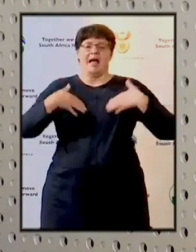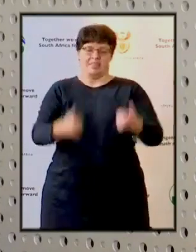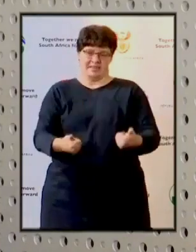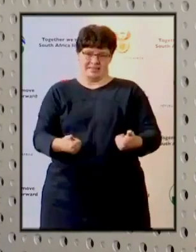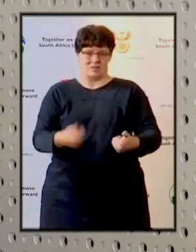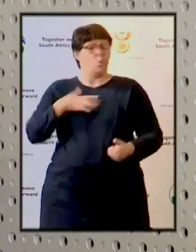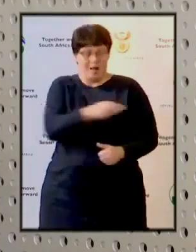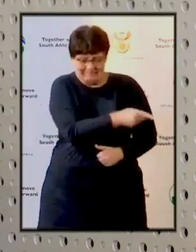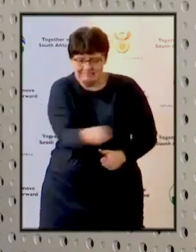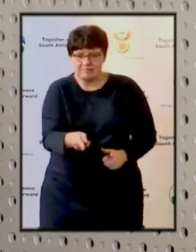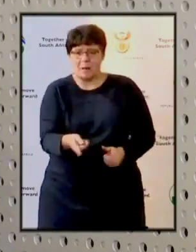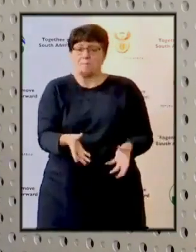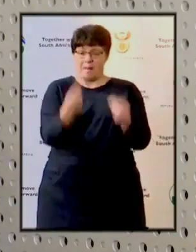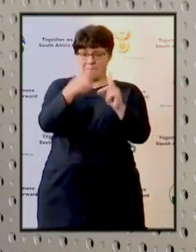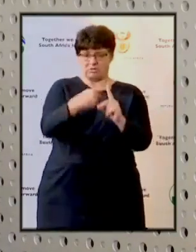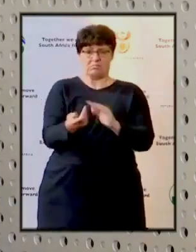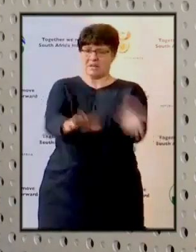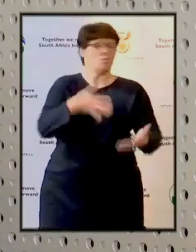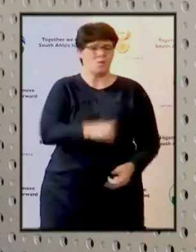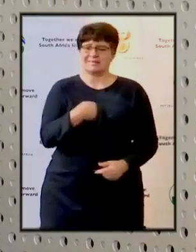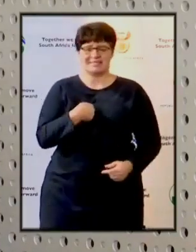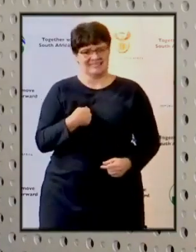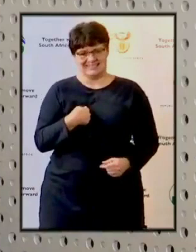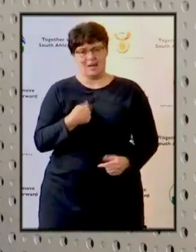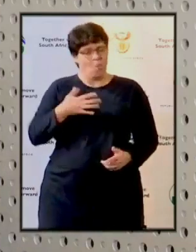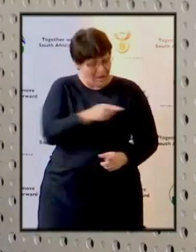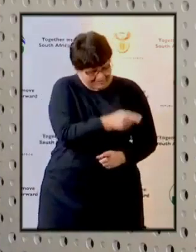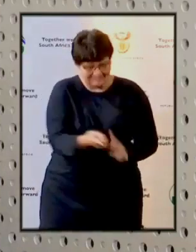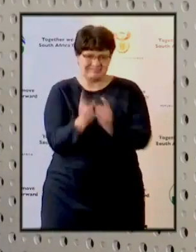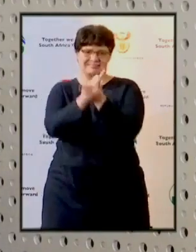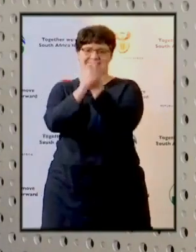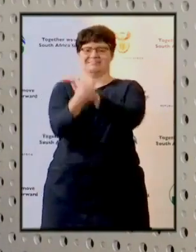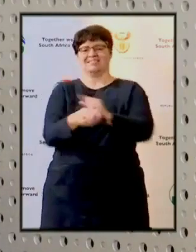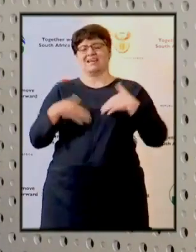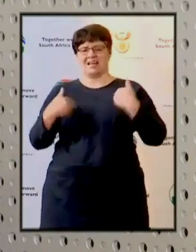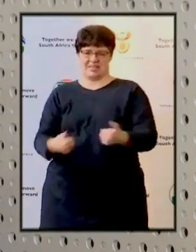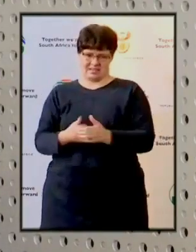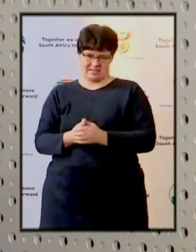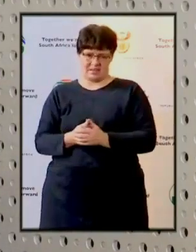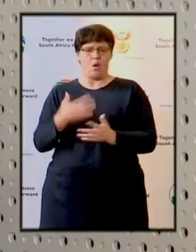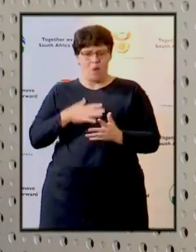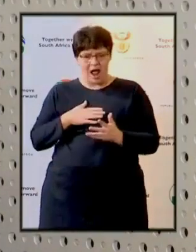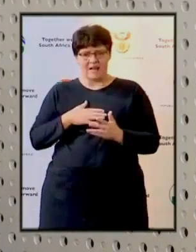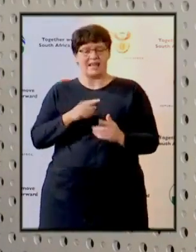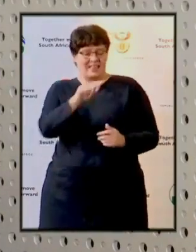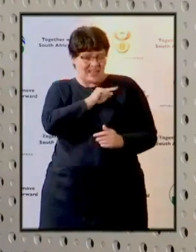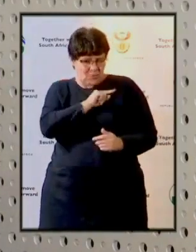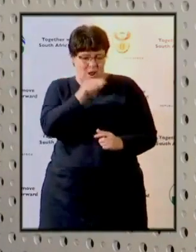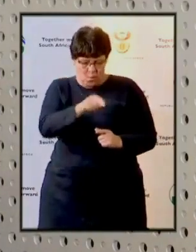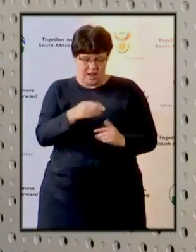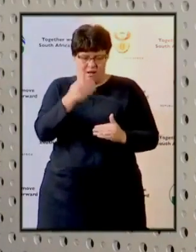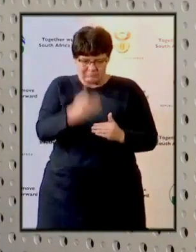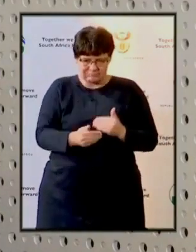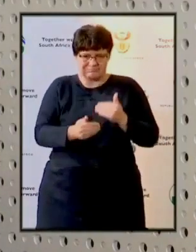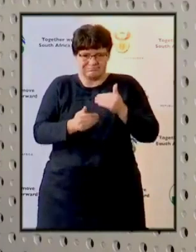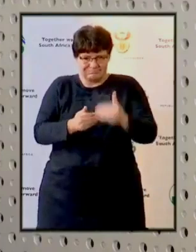in the process. And so part of what we're doing, the more gradual reopening of the economy, is to